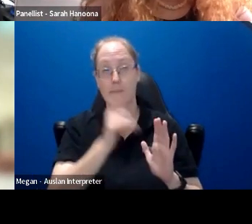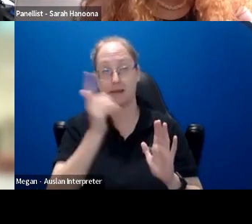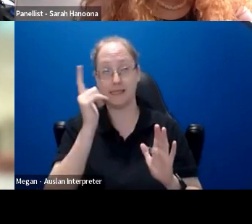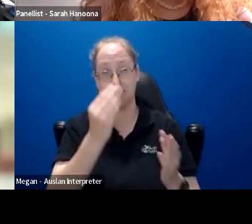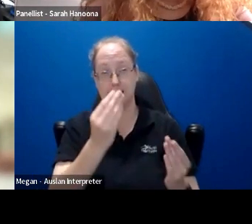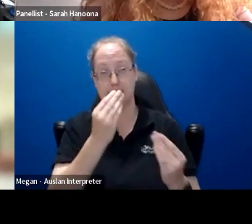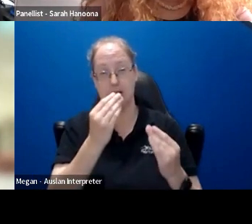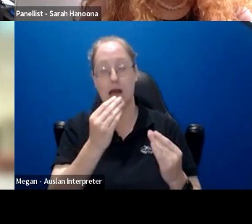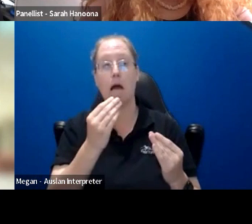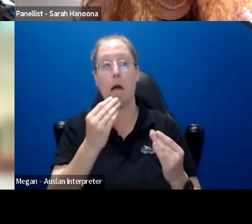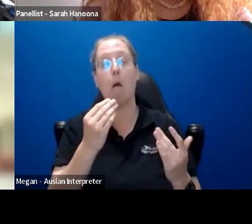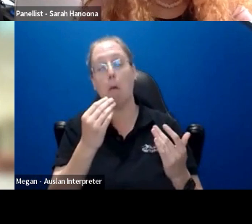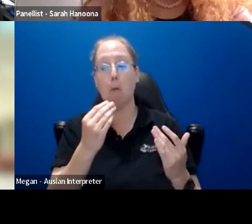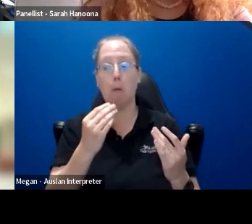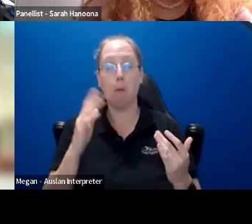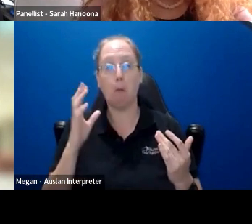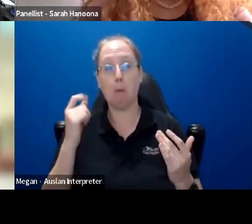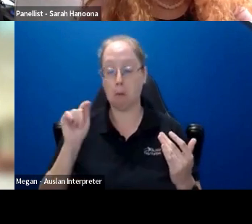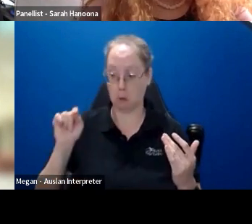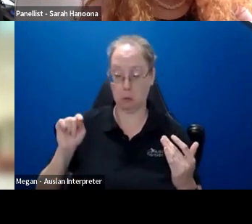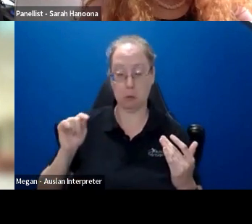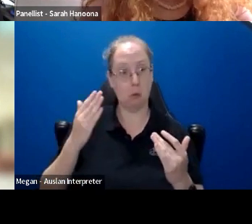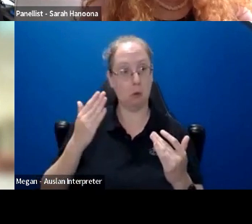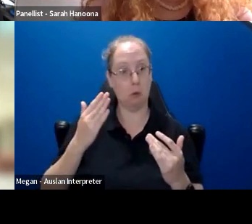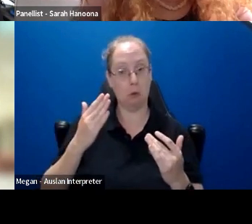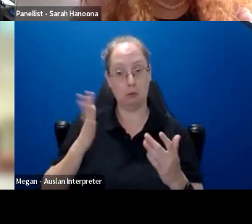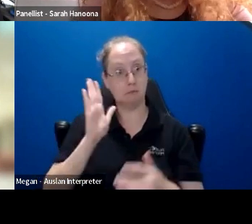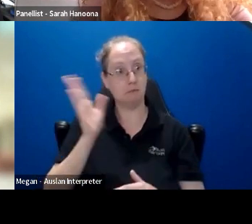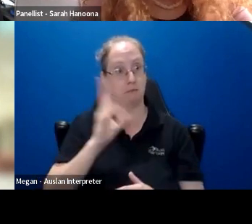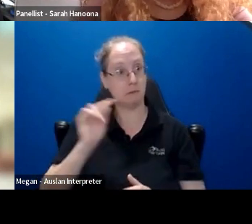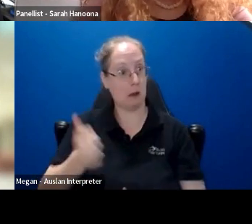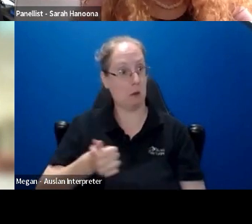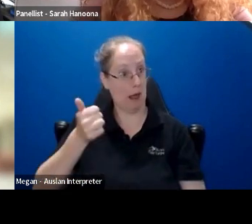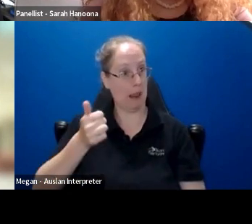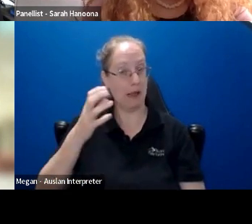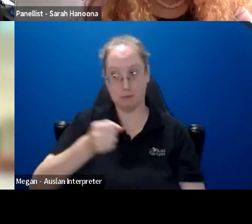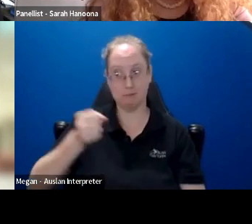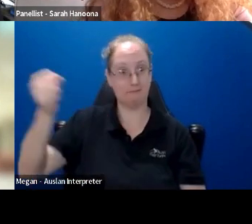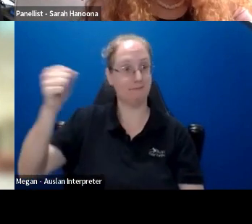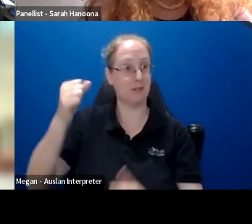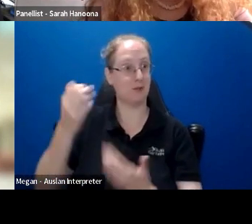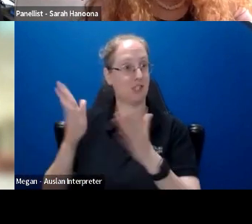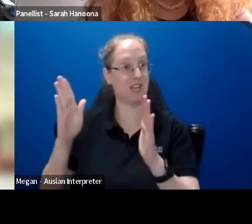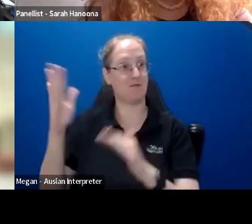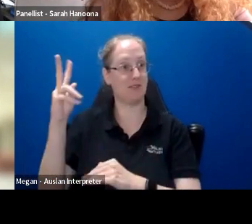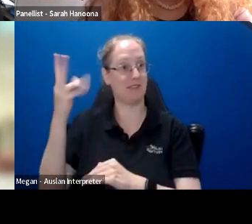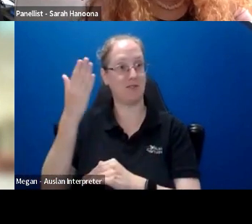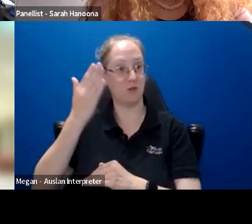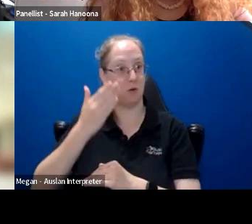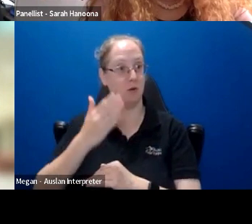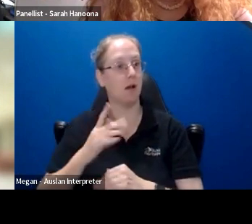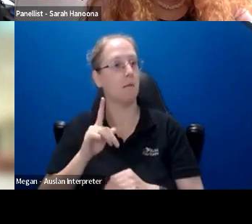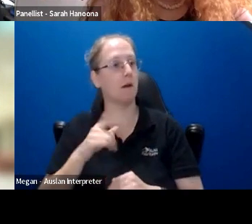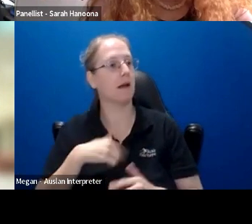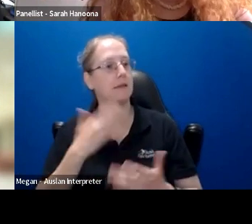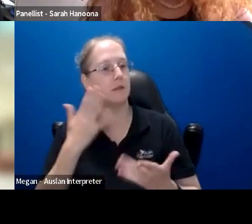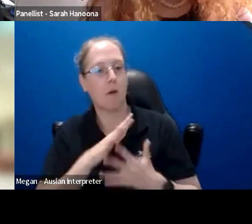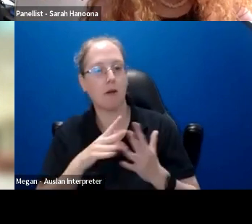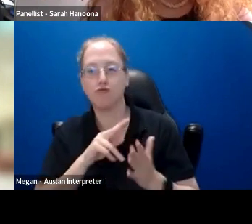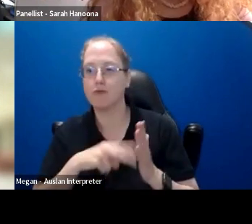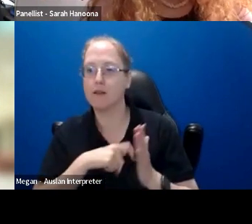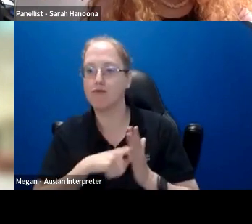I could speak well, so they moved to high school. However, I couldn't know how to read or write in